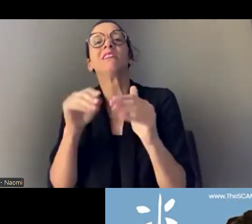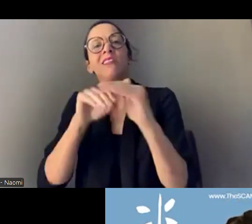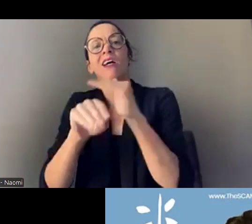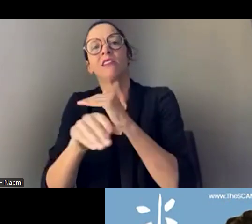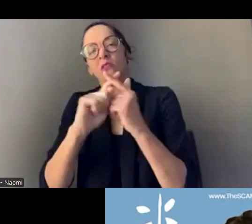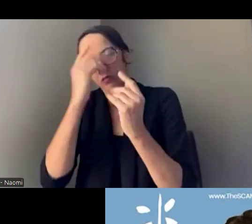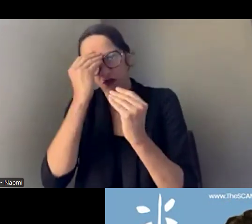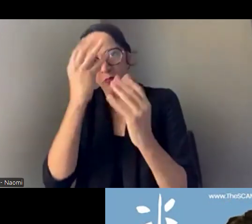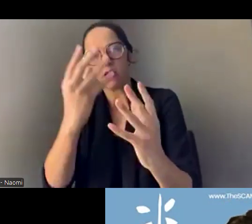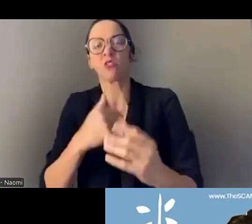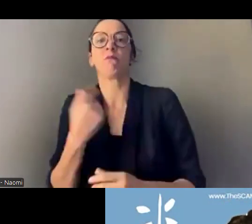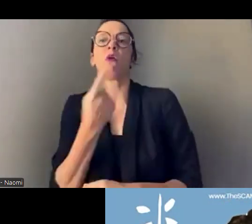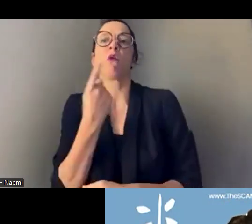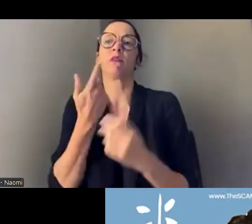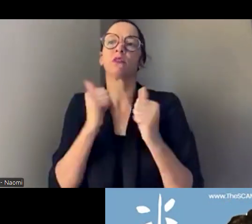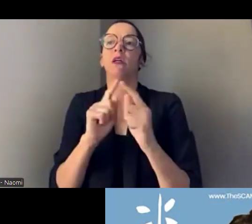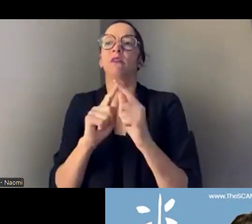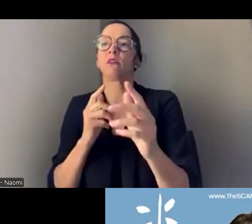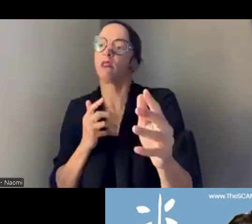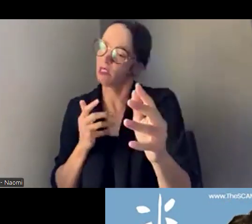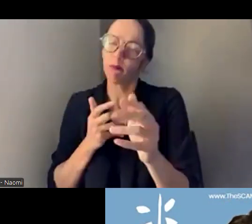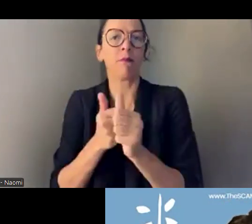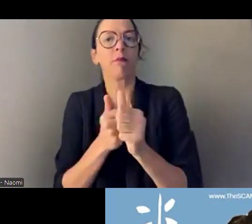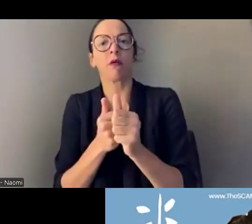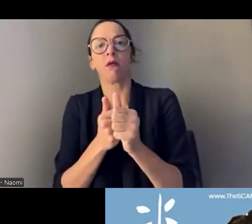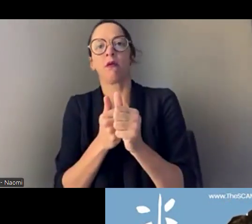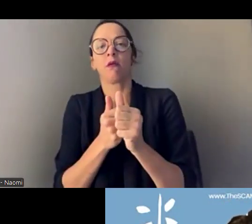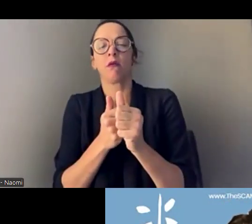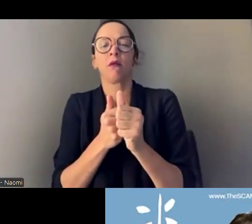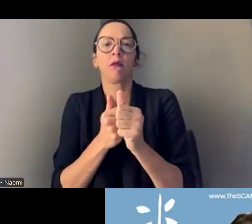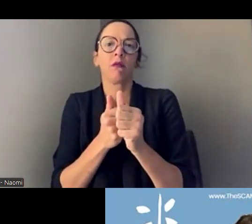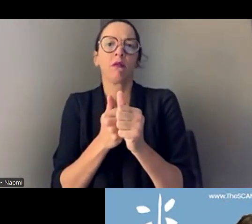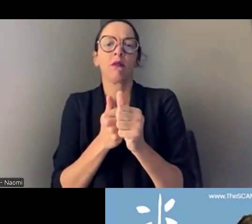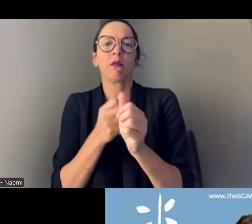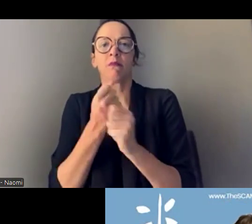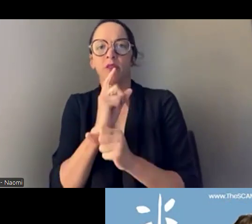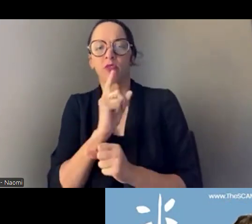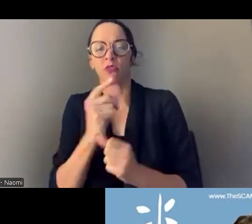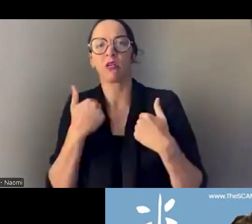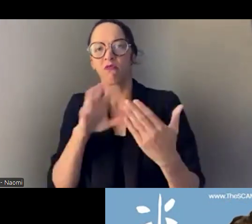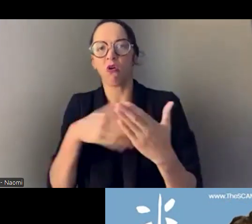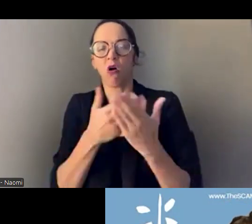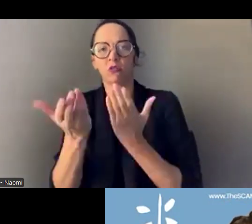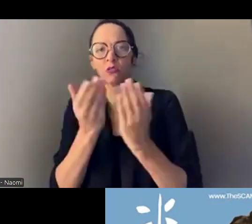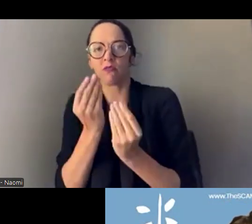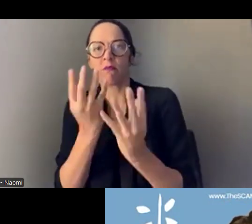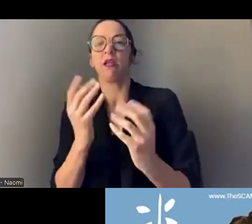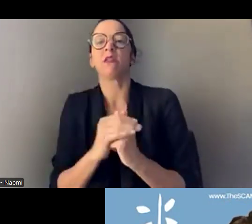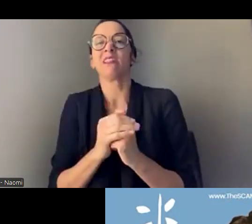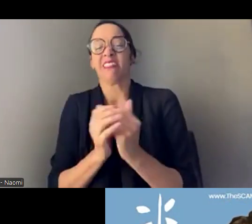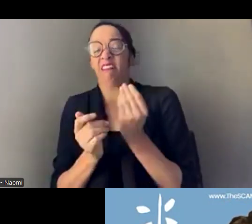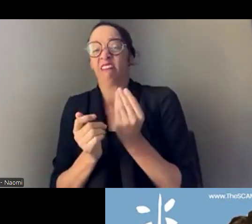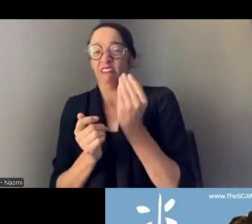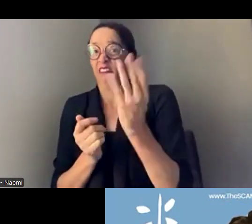And so, like I said, if you guys haven't already, if you go to DHSS website, you see all these